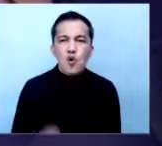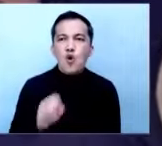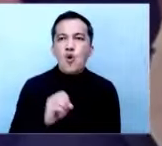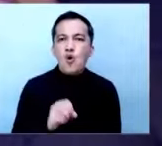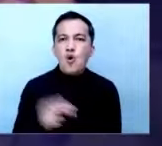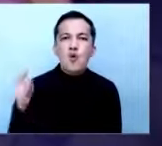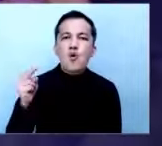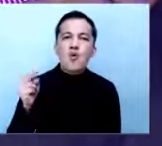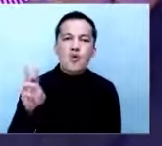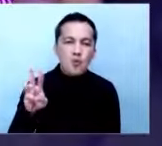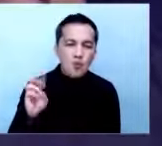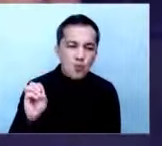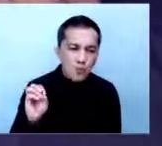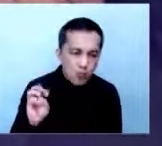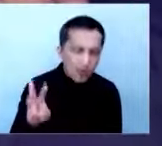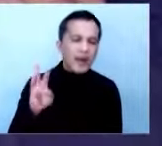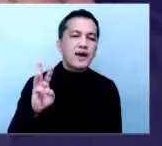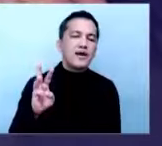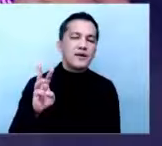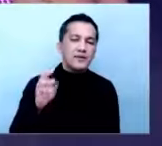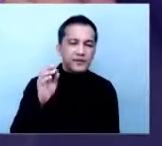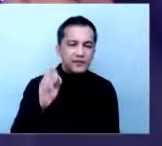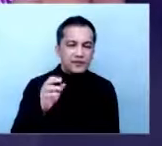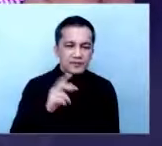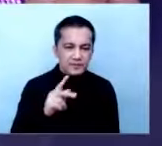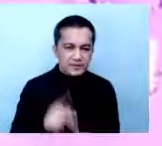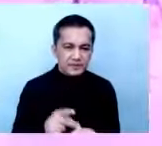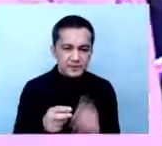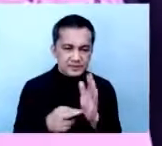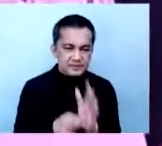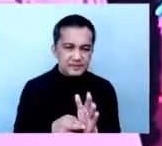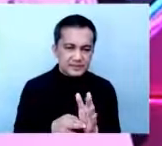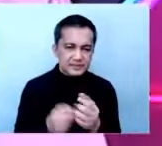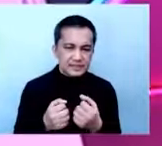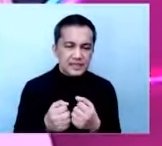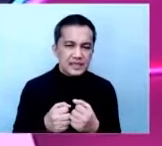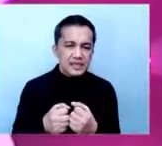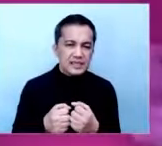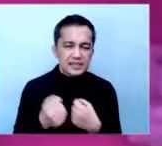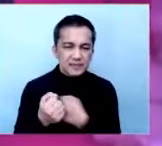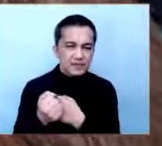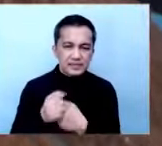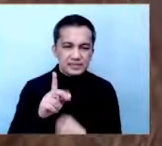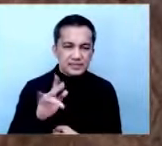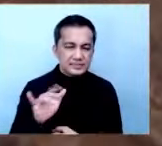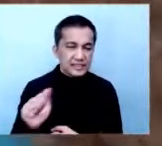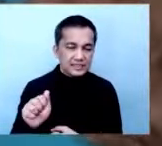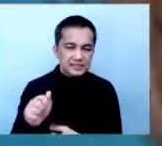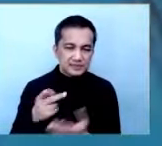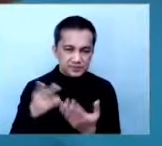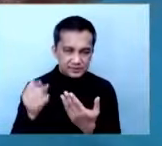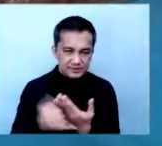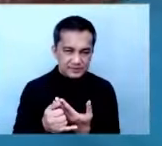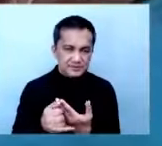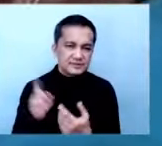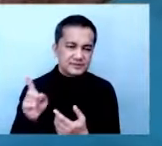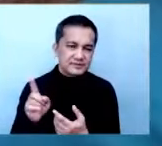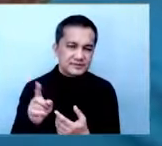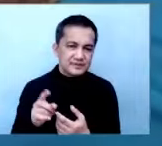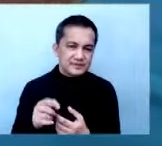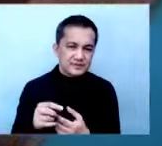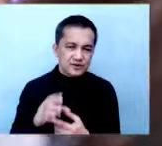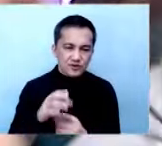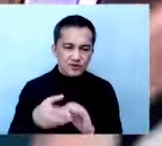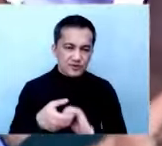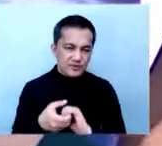At syempre, Philippine representation pa rin ang laban ni Liza para sa mga proyekto at mga kakolab